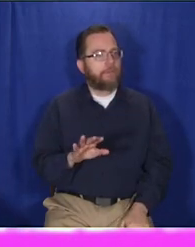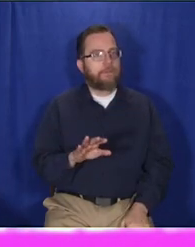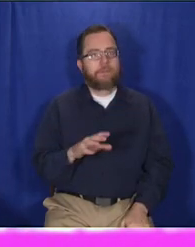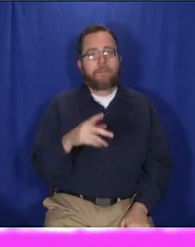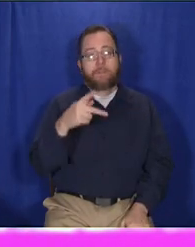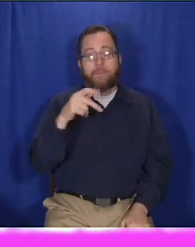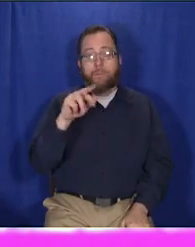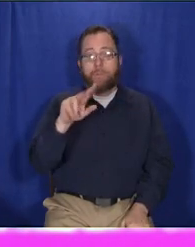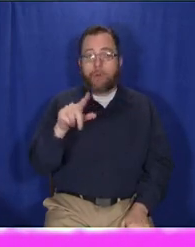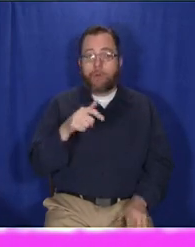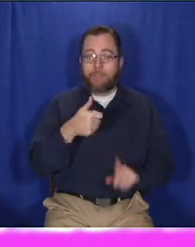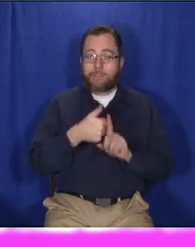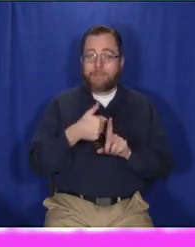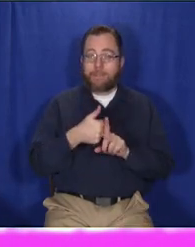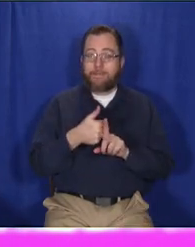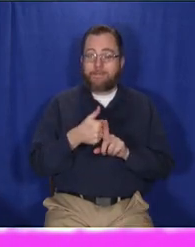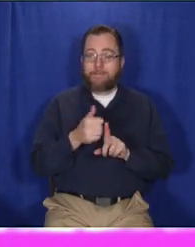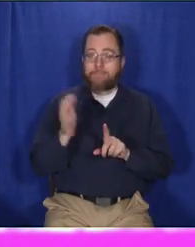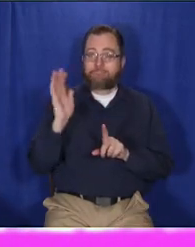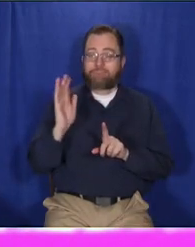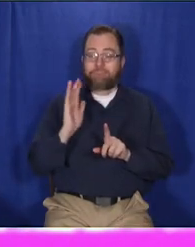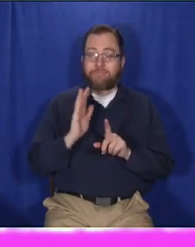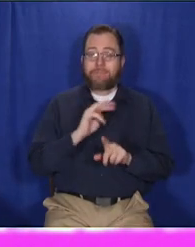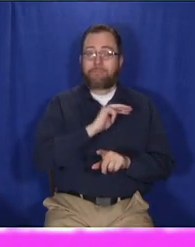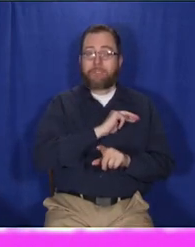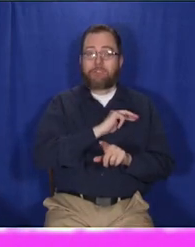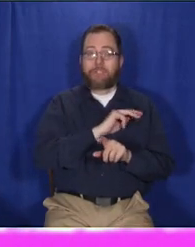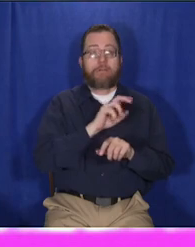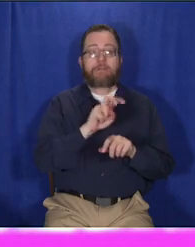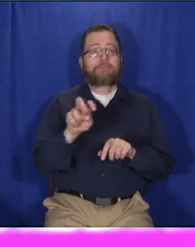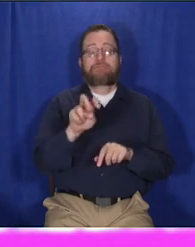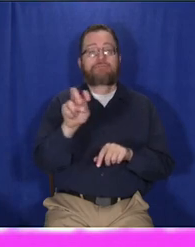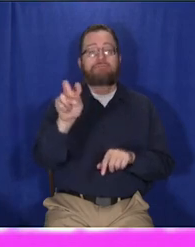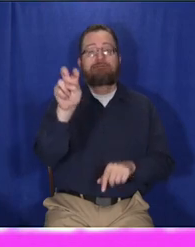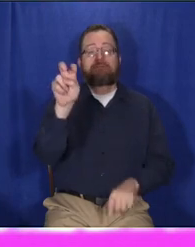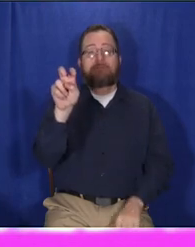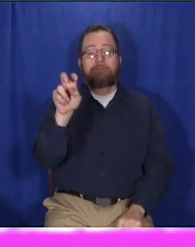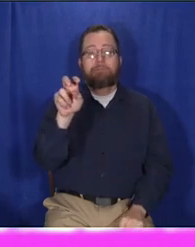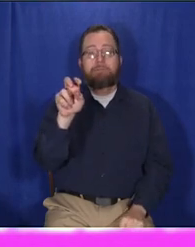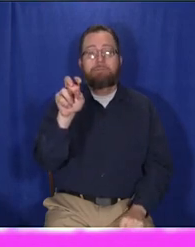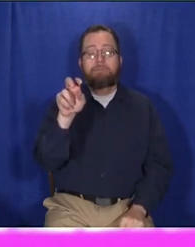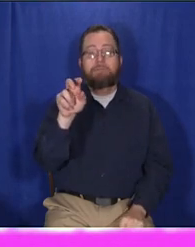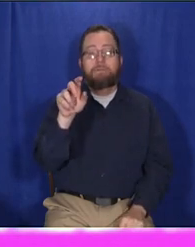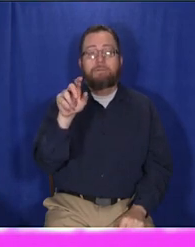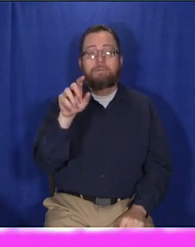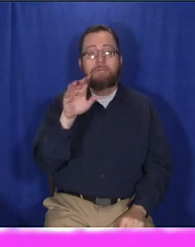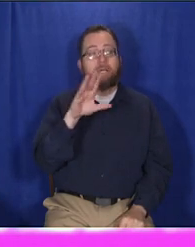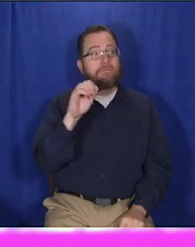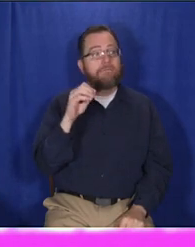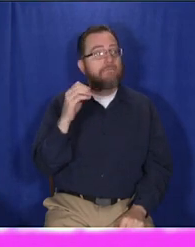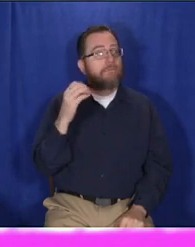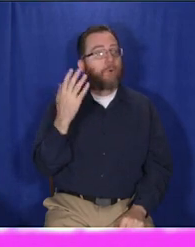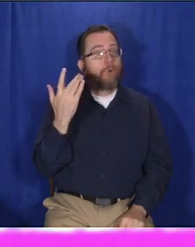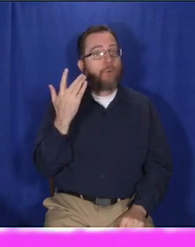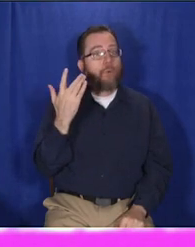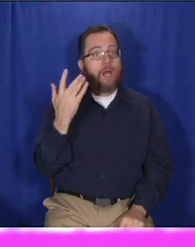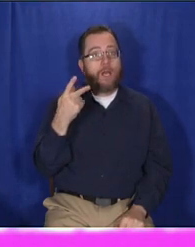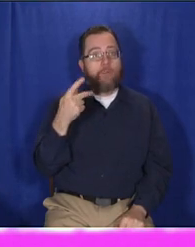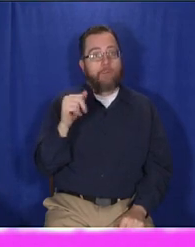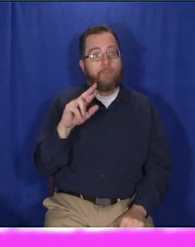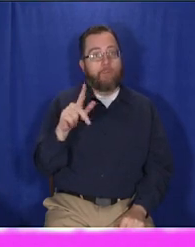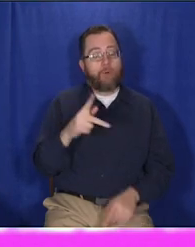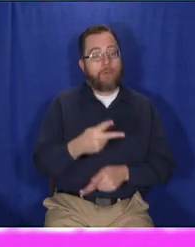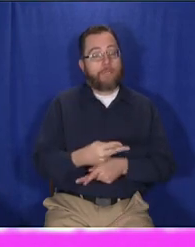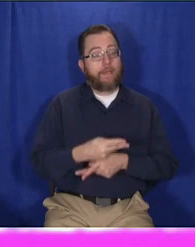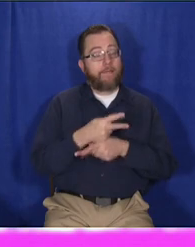him. He doesn't have a relationship with these people. They don't know his motives. And the reason Paul is so cautious